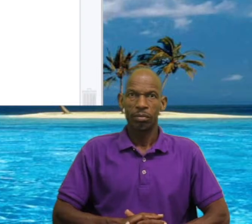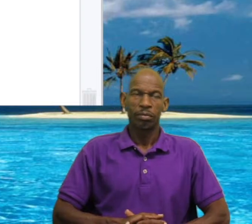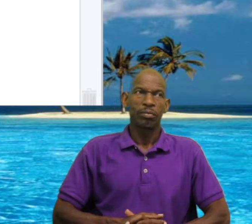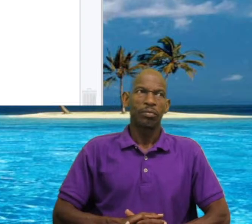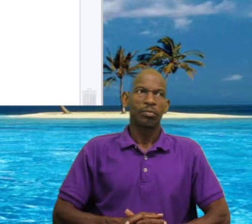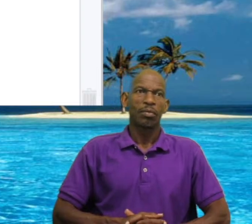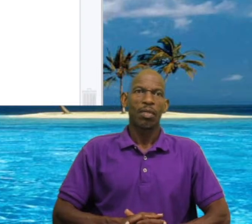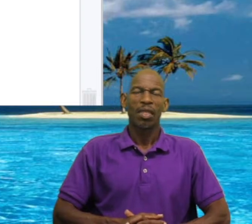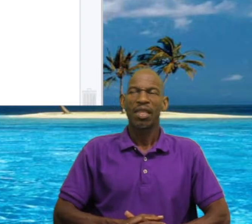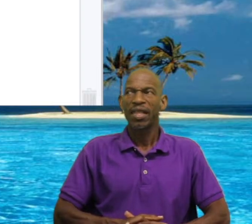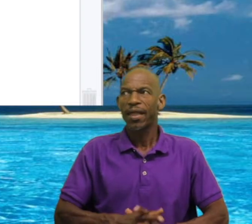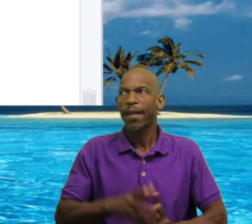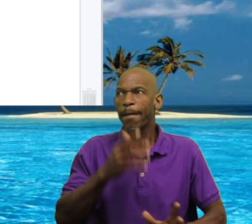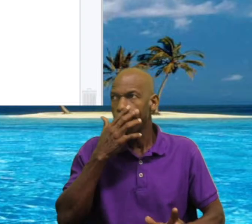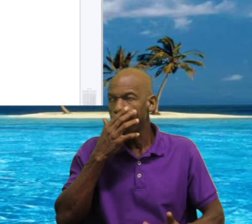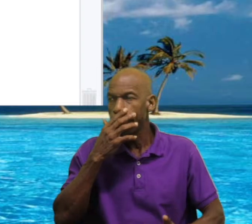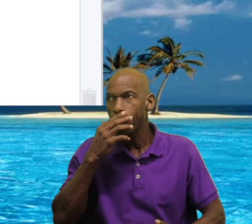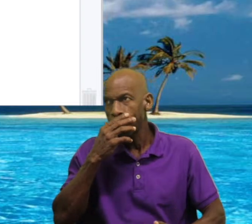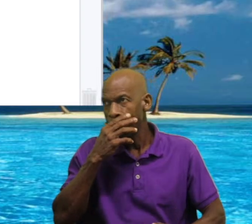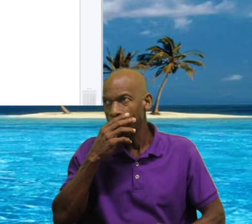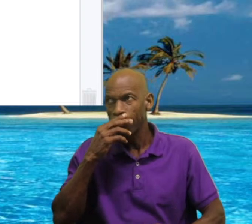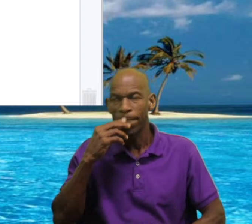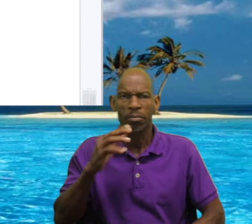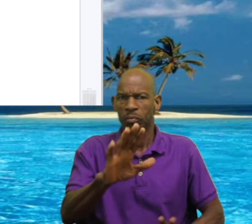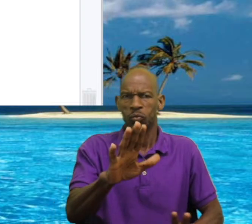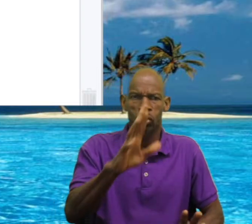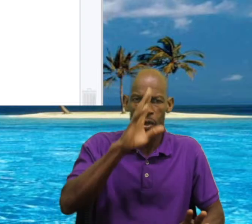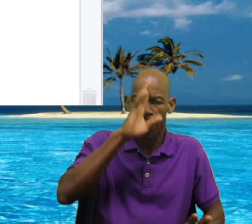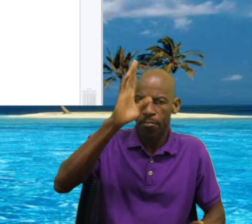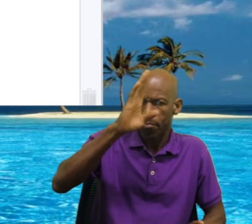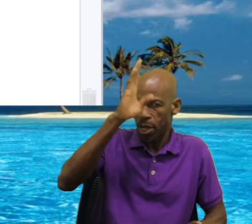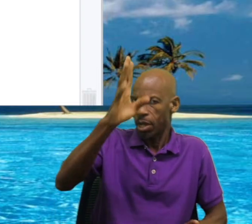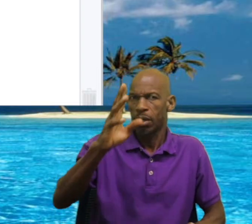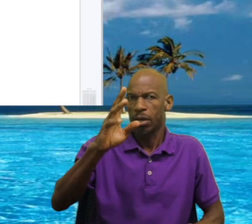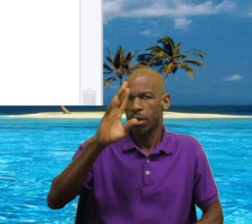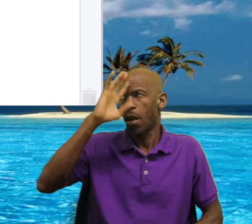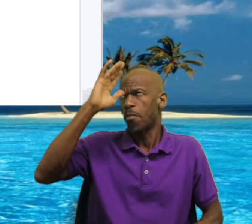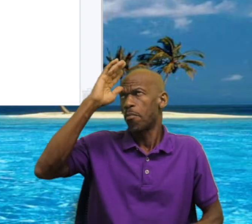but. Now I don't want you to make them, I want you to find them.